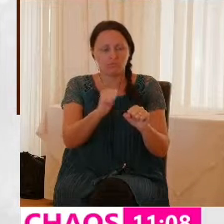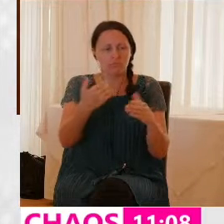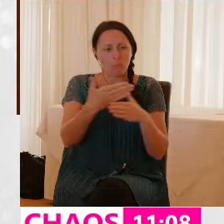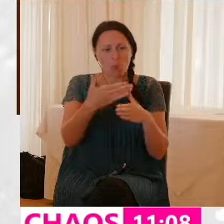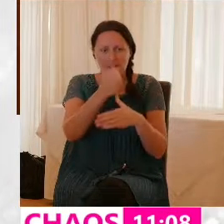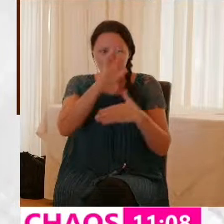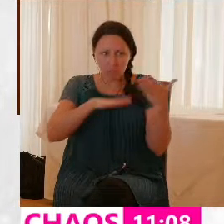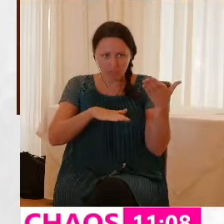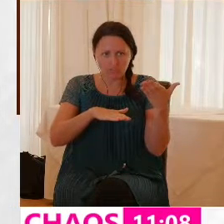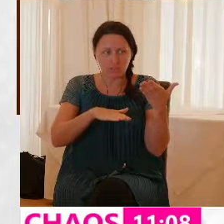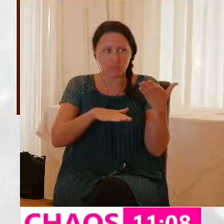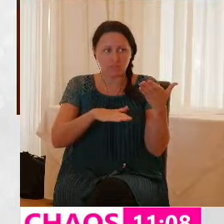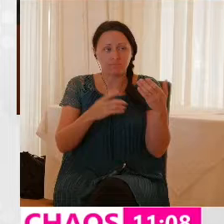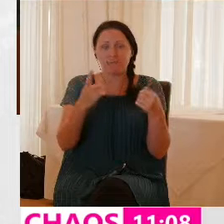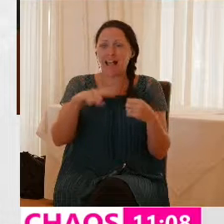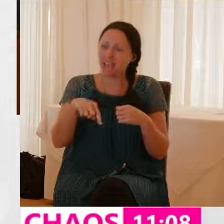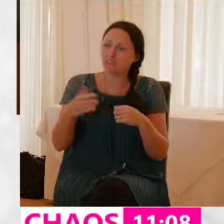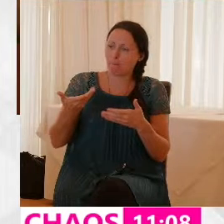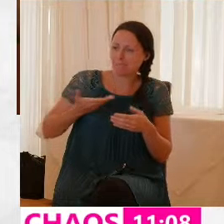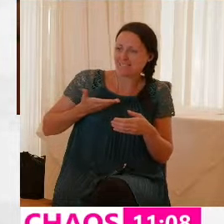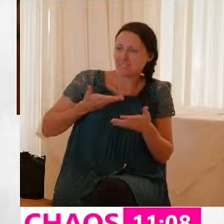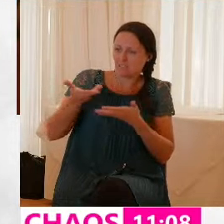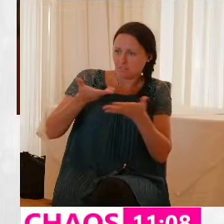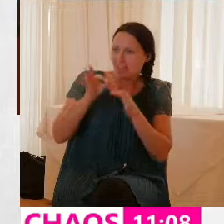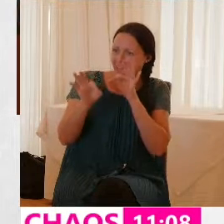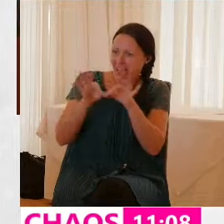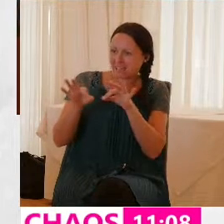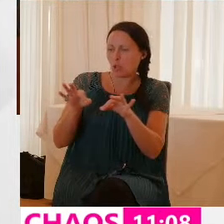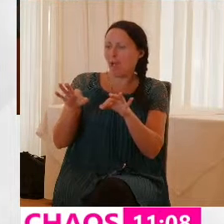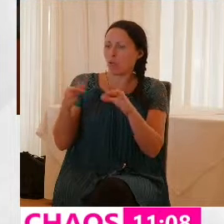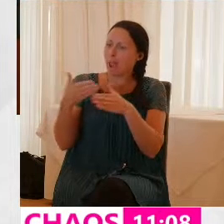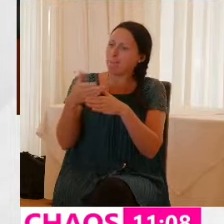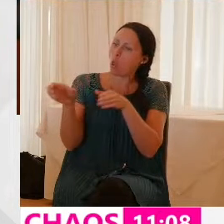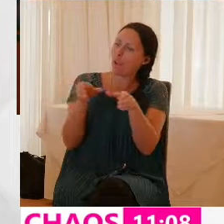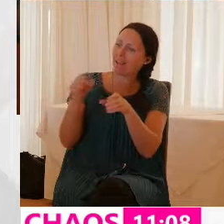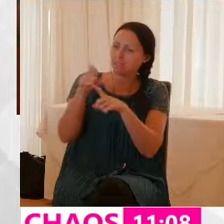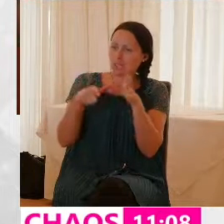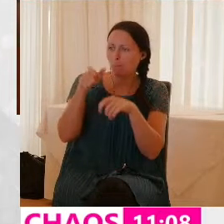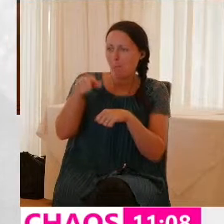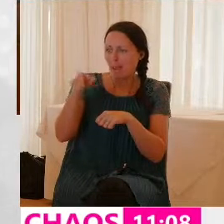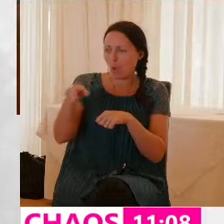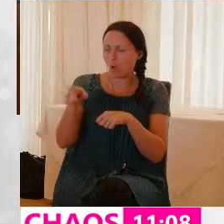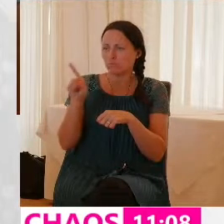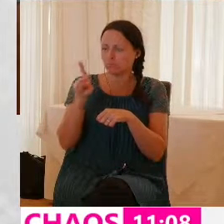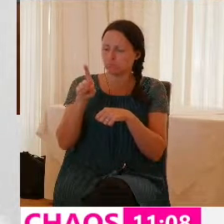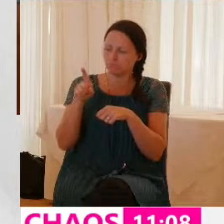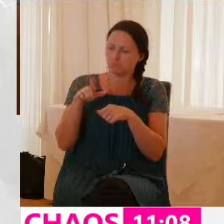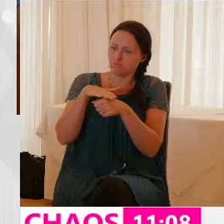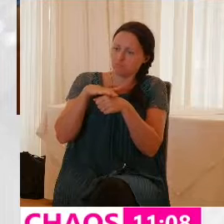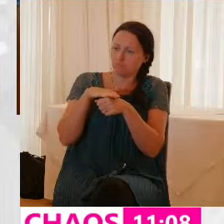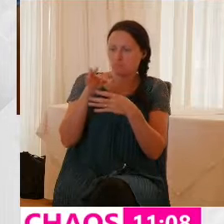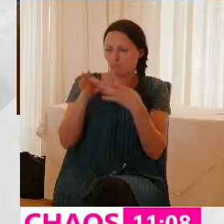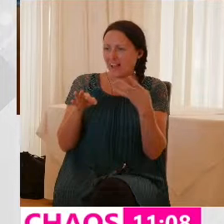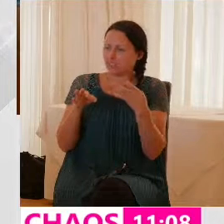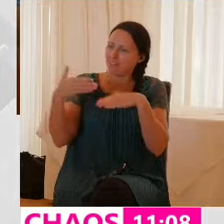and employing them for businesses indeed. So this is the map indeed. I hope you